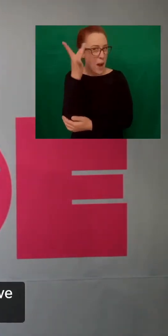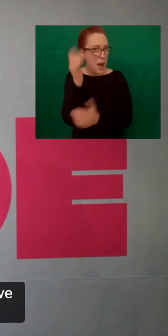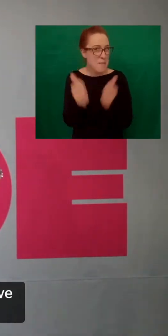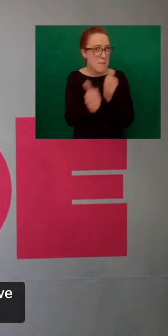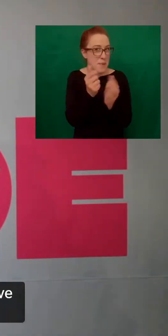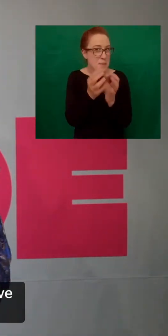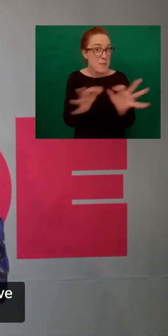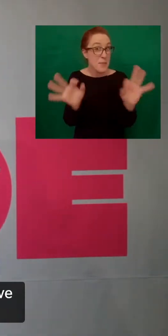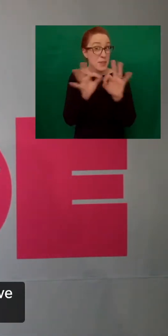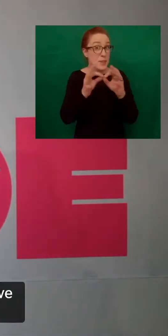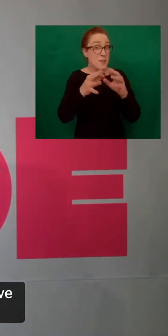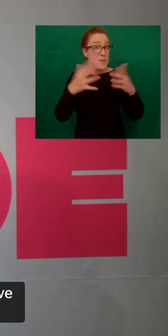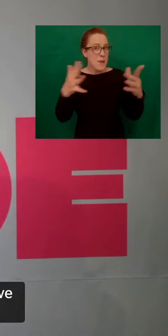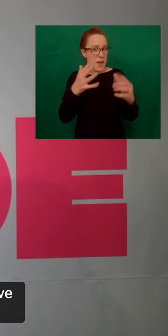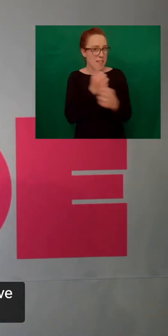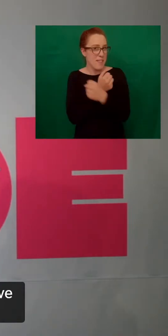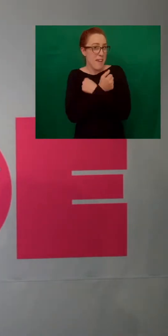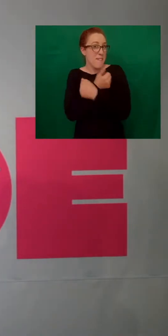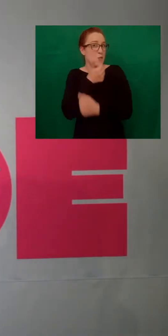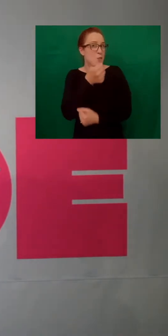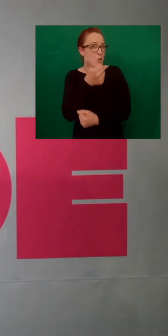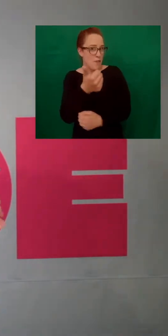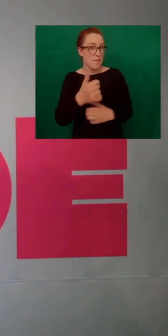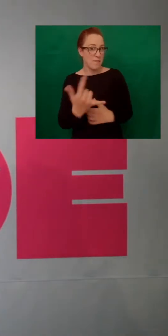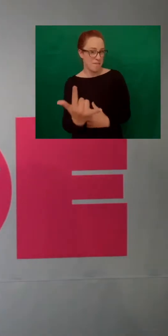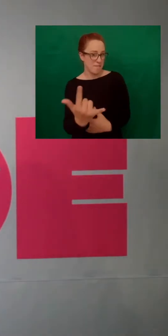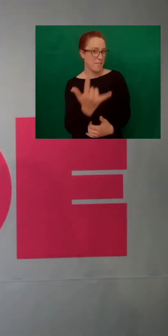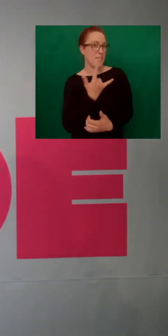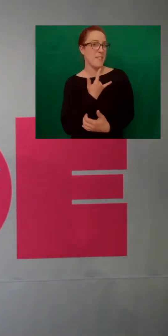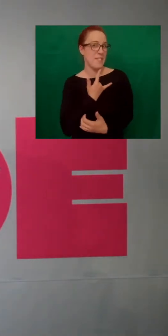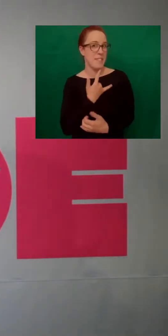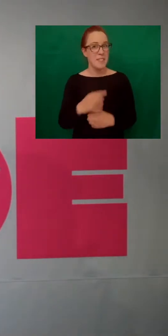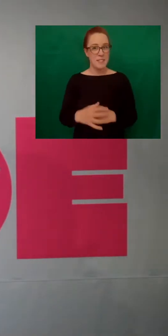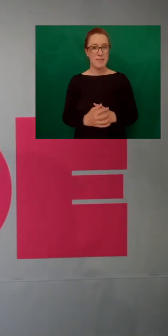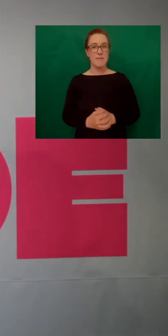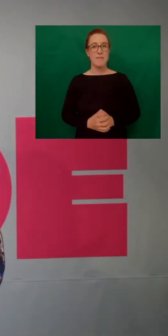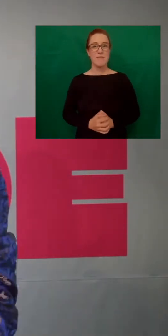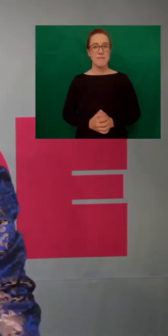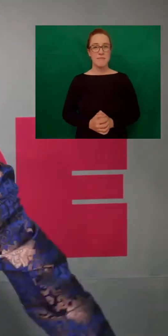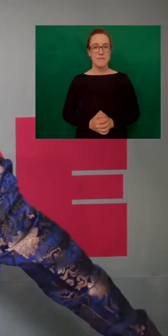important thing is to love yourself. Whew.